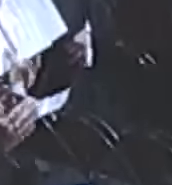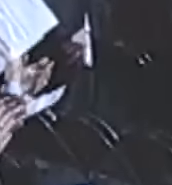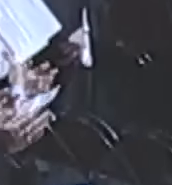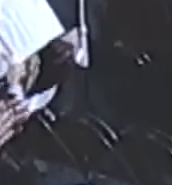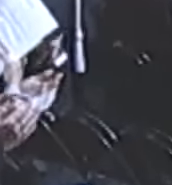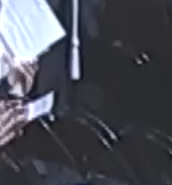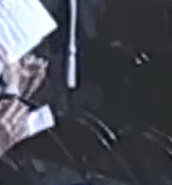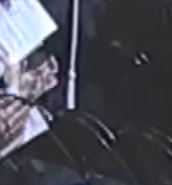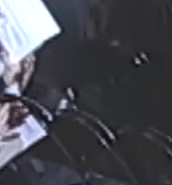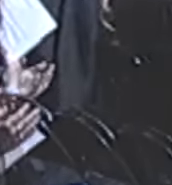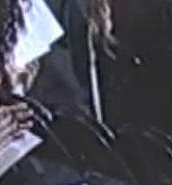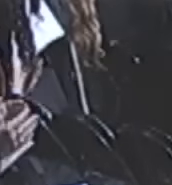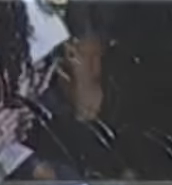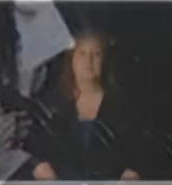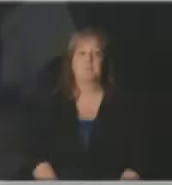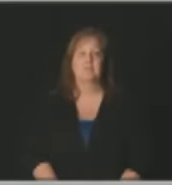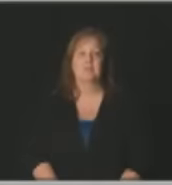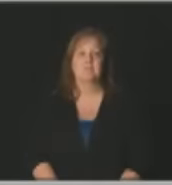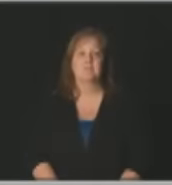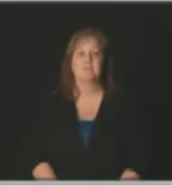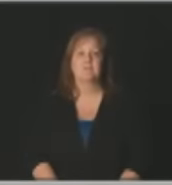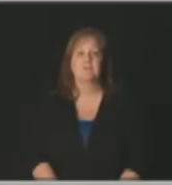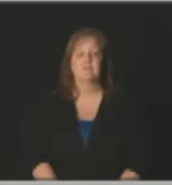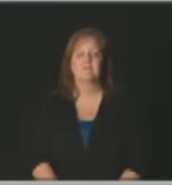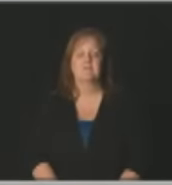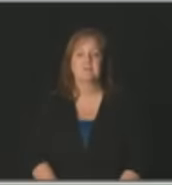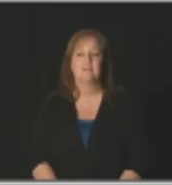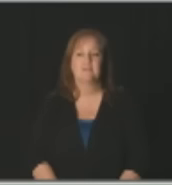Thank you. Please be seated.